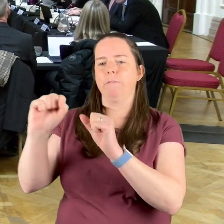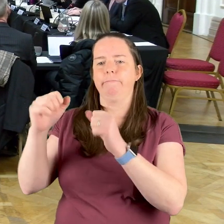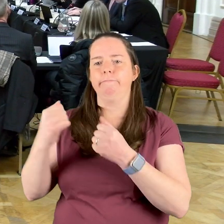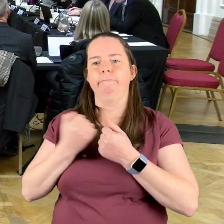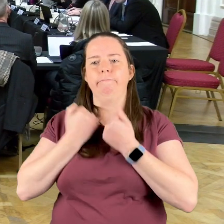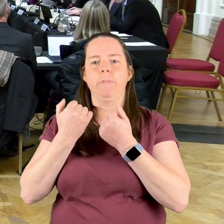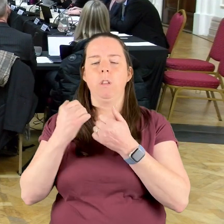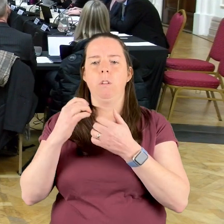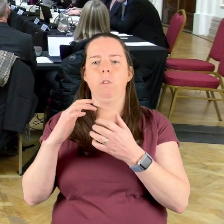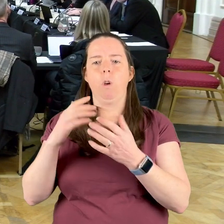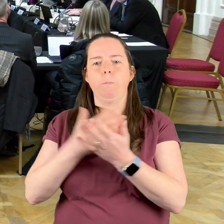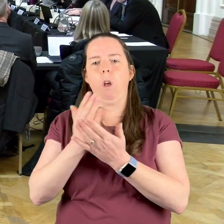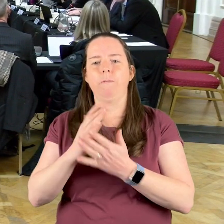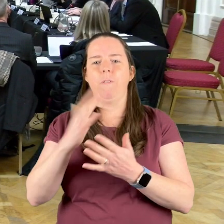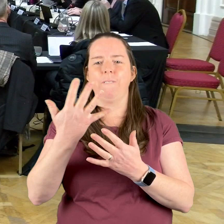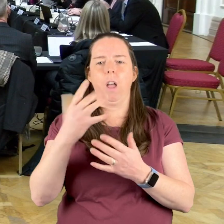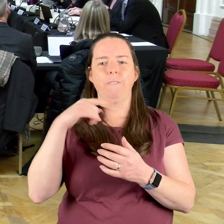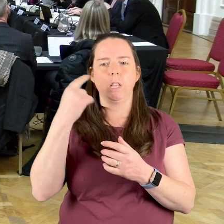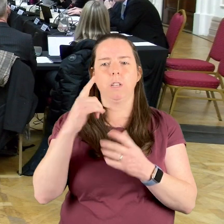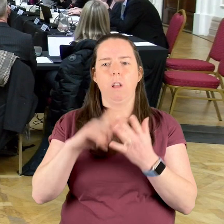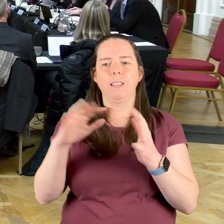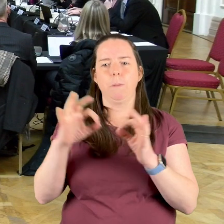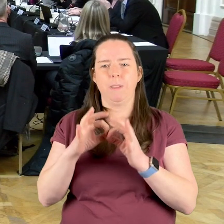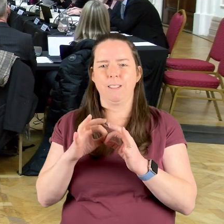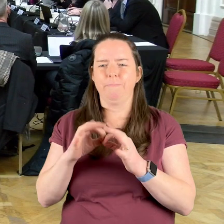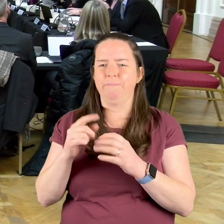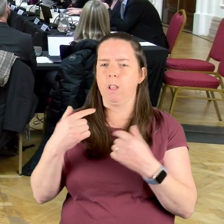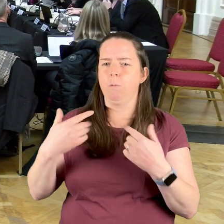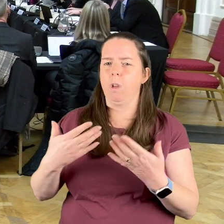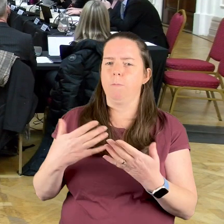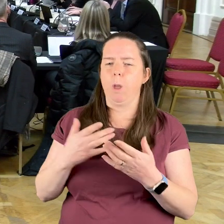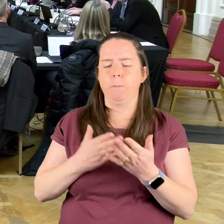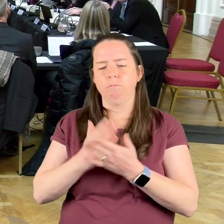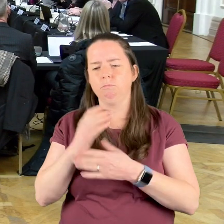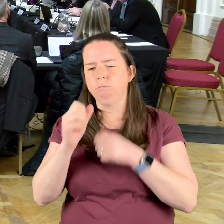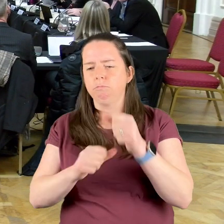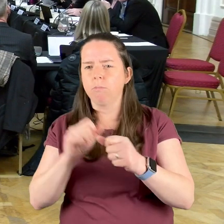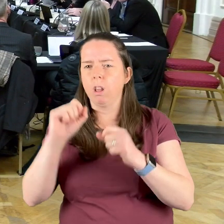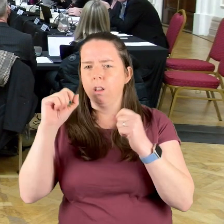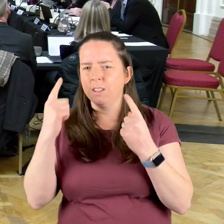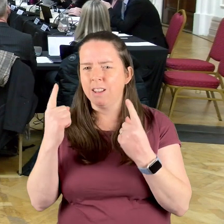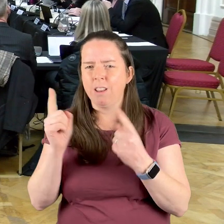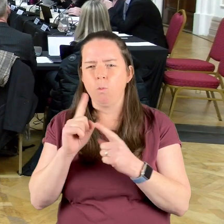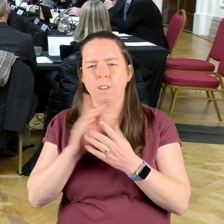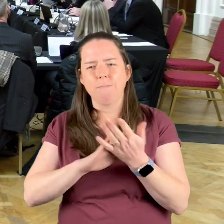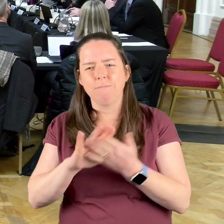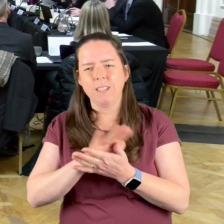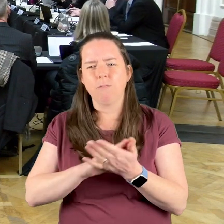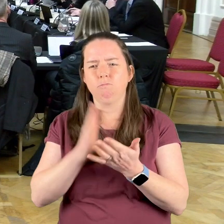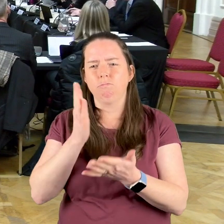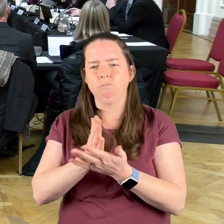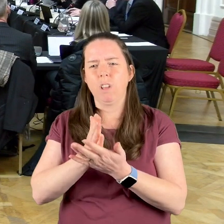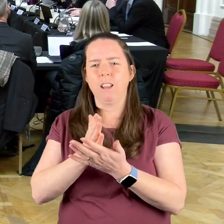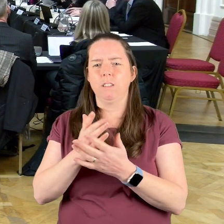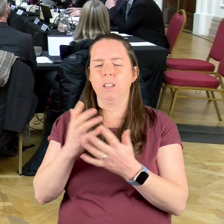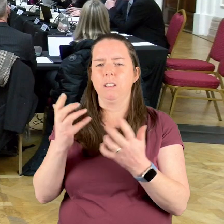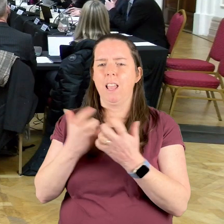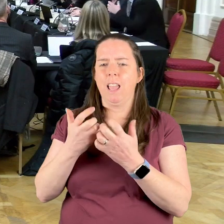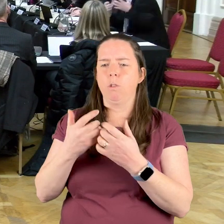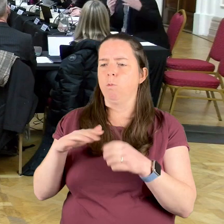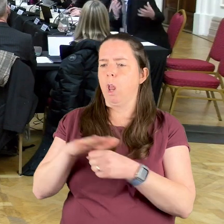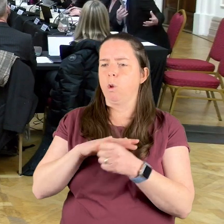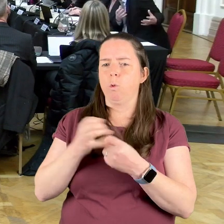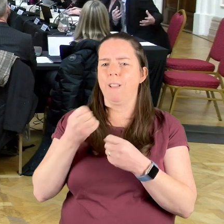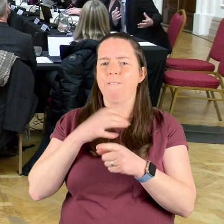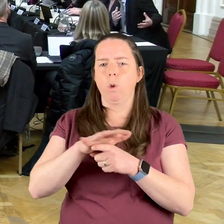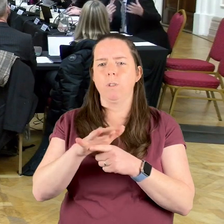all five London ICBs. But we're currently working through a kind of memo of understanding. What does that actually mean in reality,